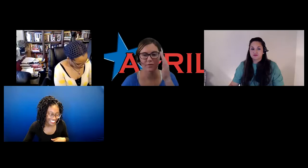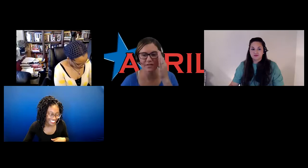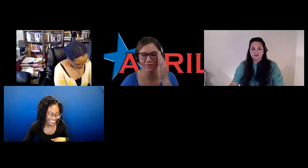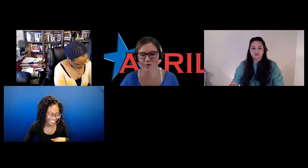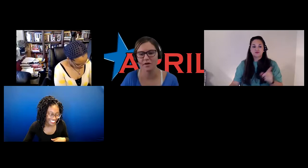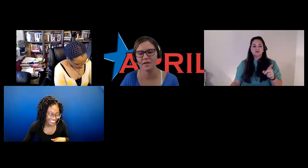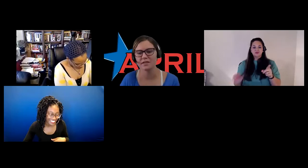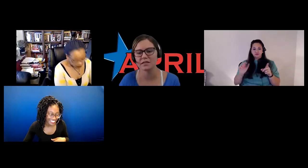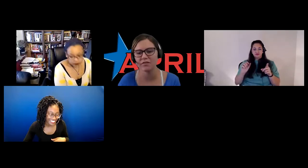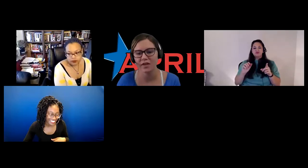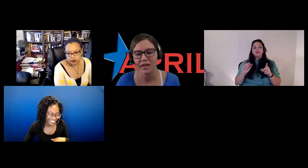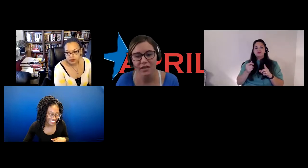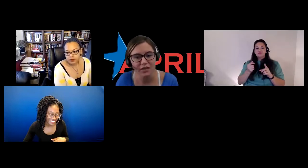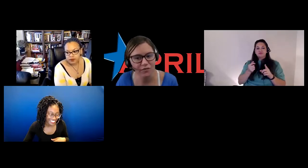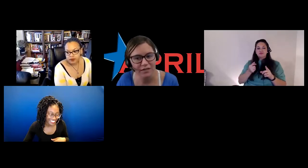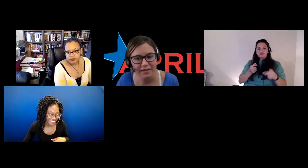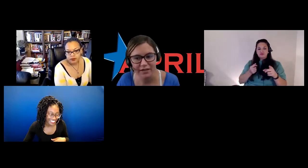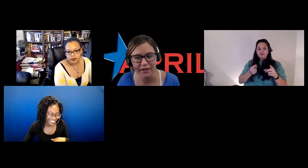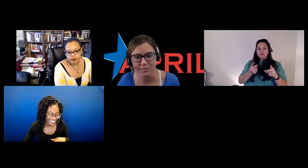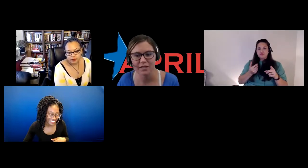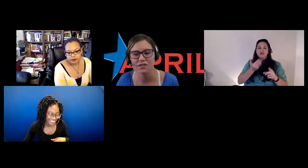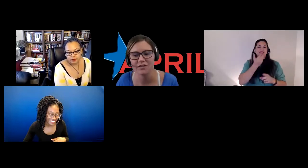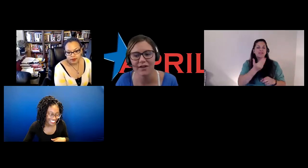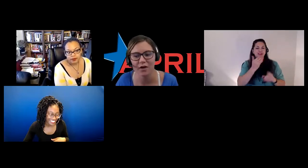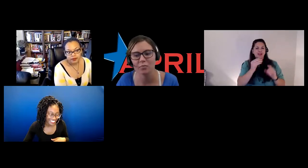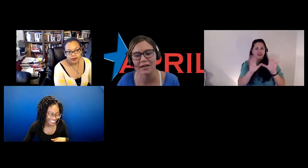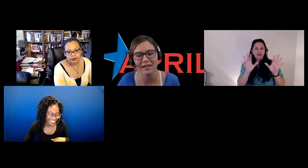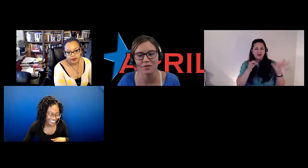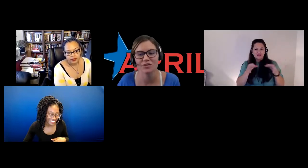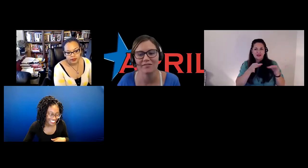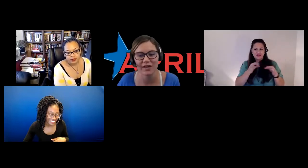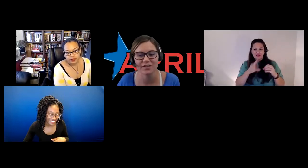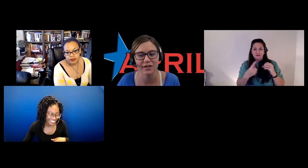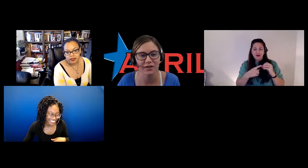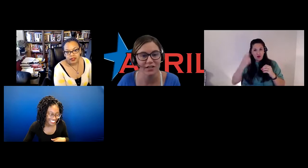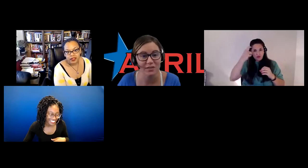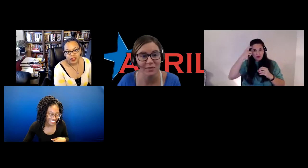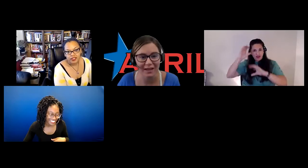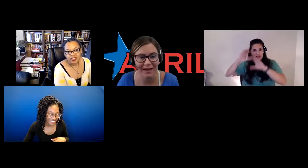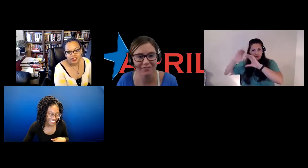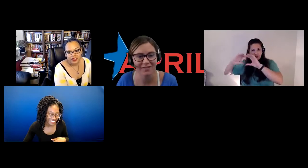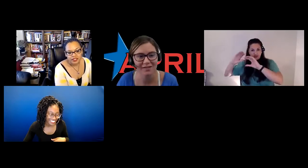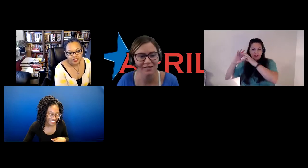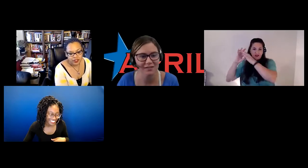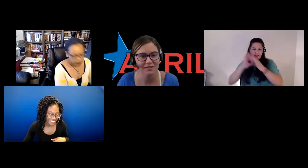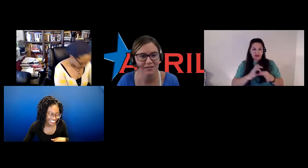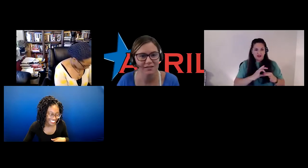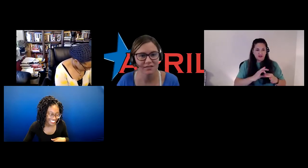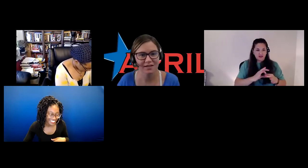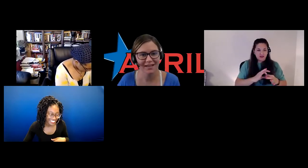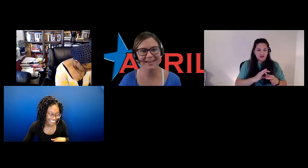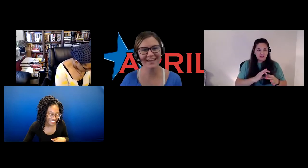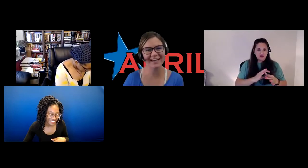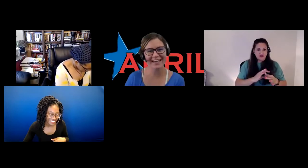And so there was a few comments of, thank you for this clear explanation of how brain chemistry affects our interactions I don't with think I can life. hear you. Oh, never